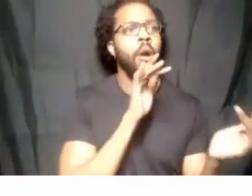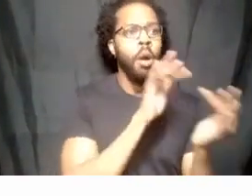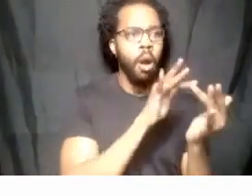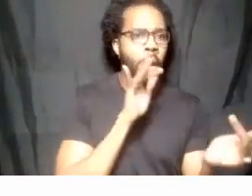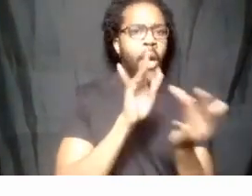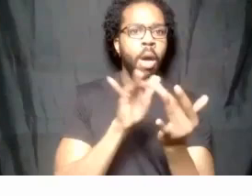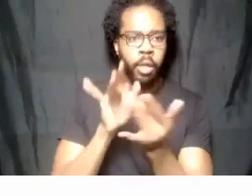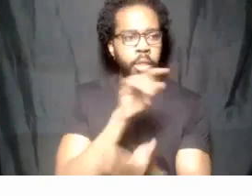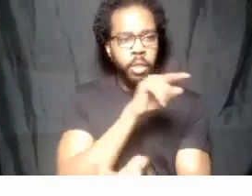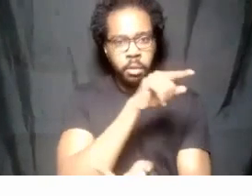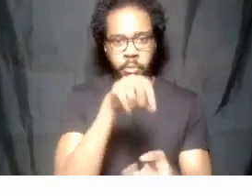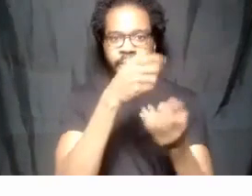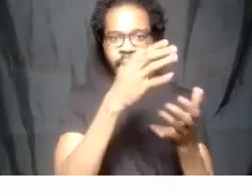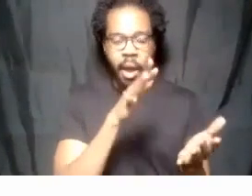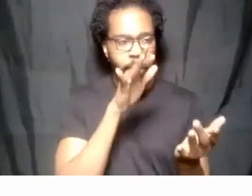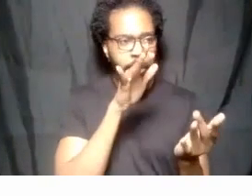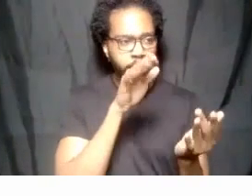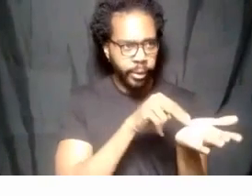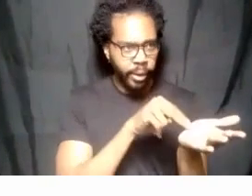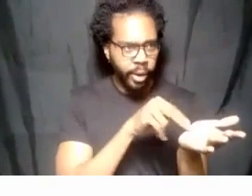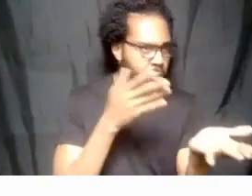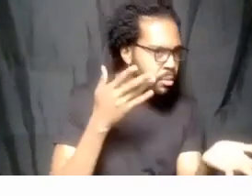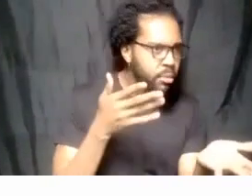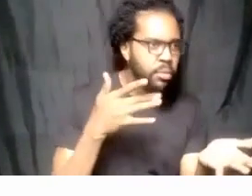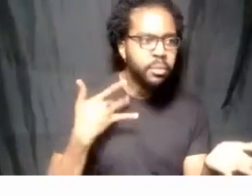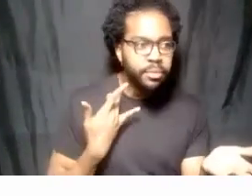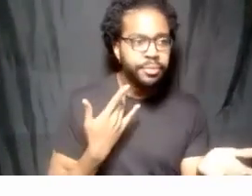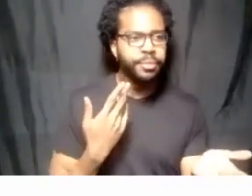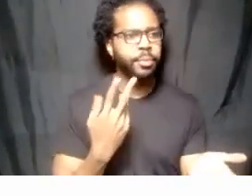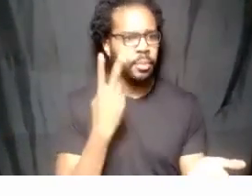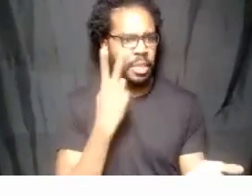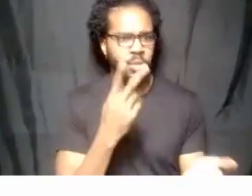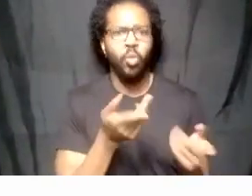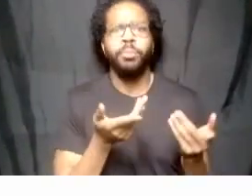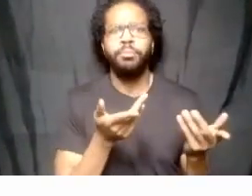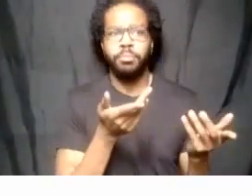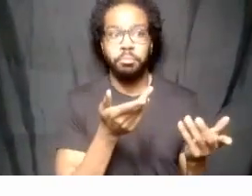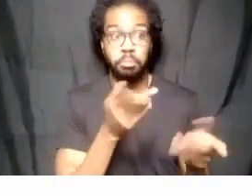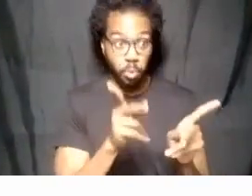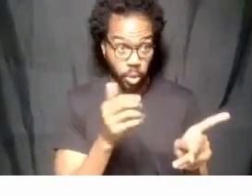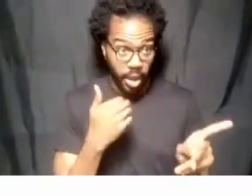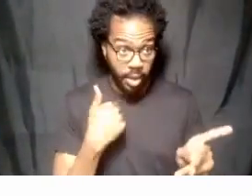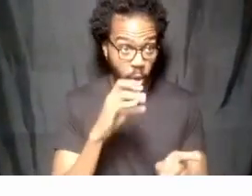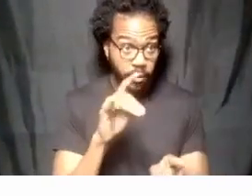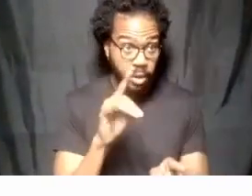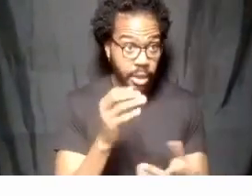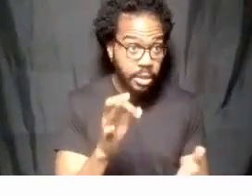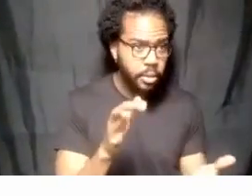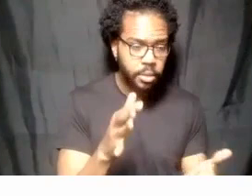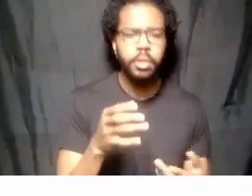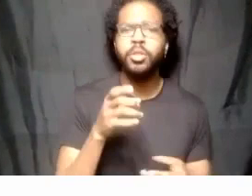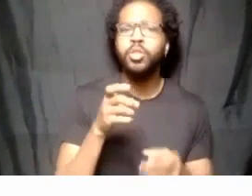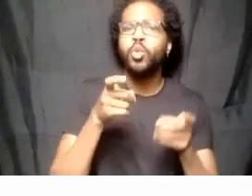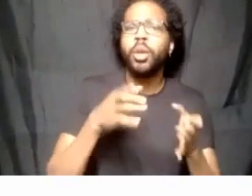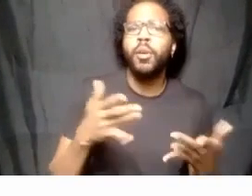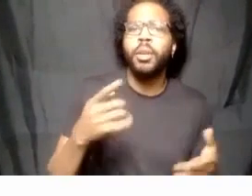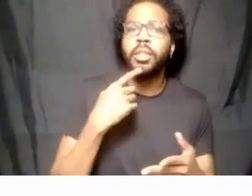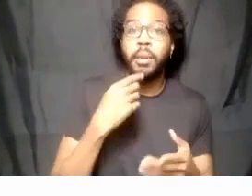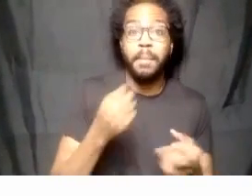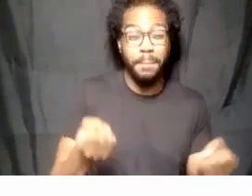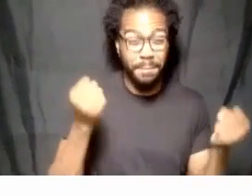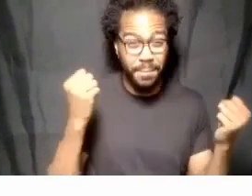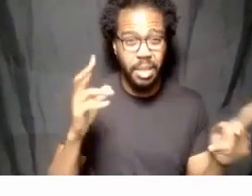been exposed, as well as people who've tested positive. As the director stated, there are a large number of people who have tested positive